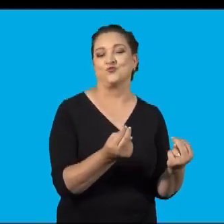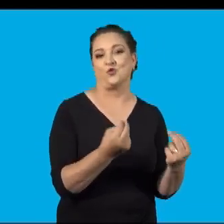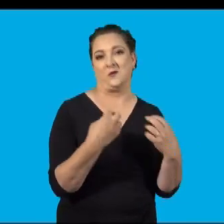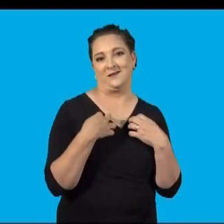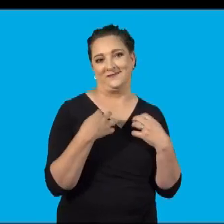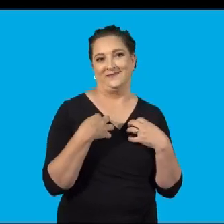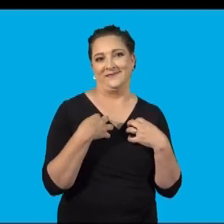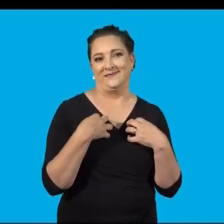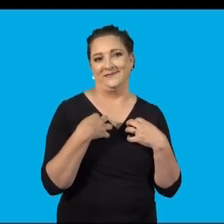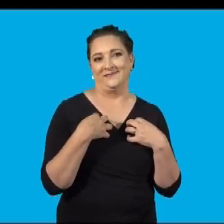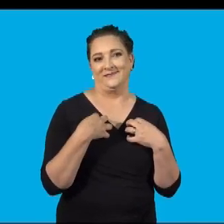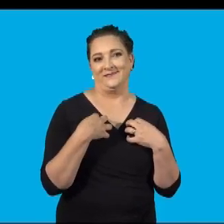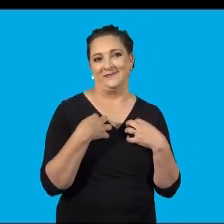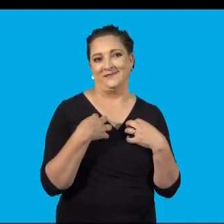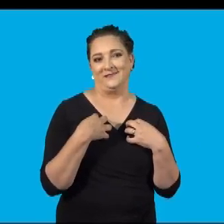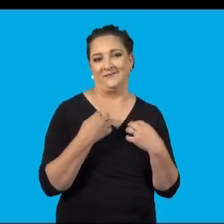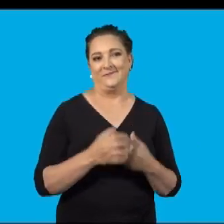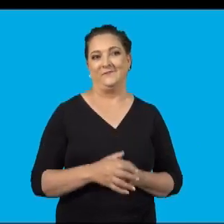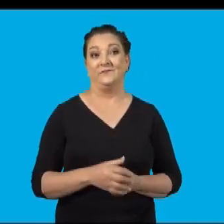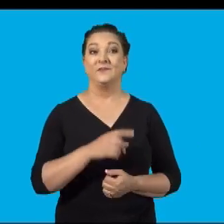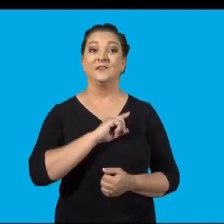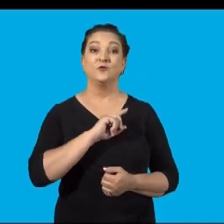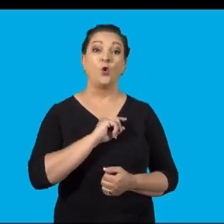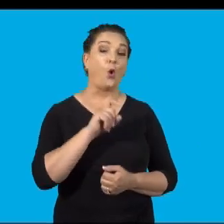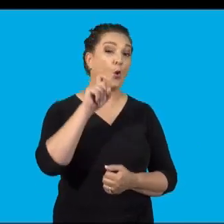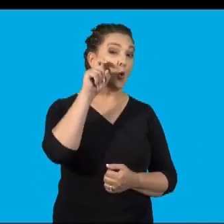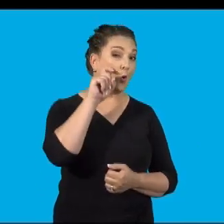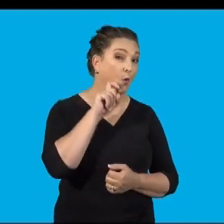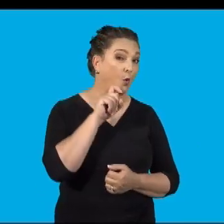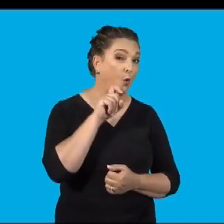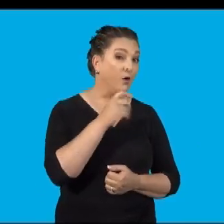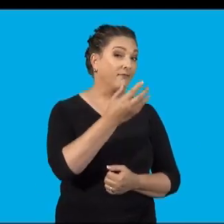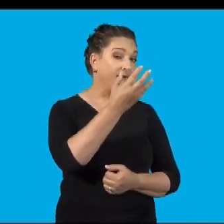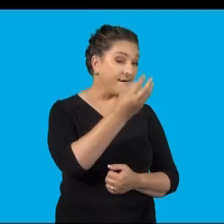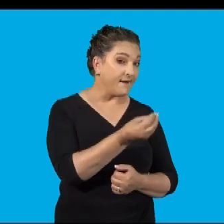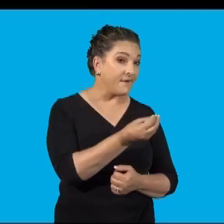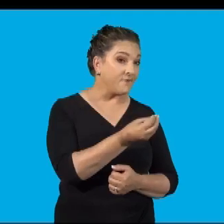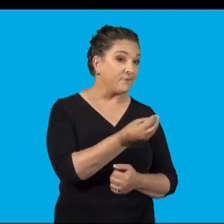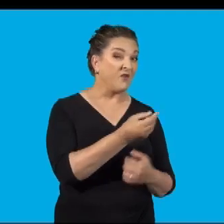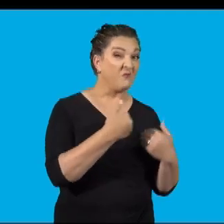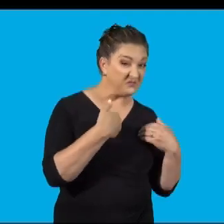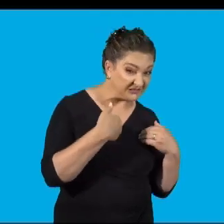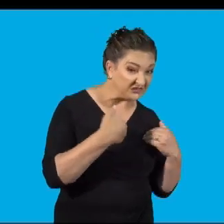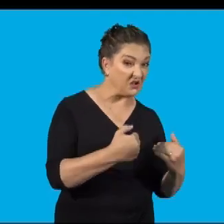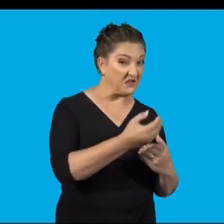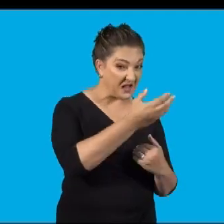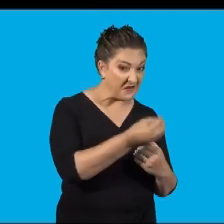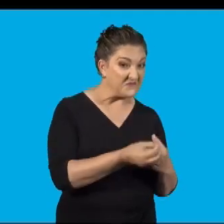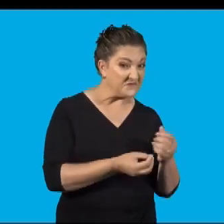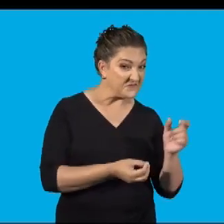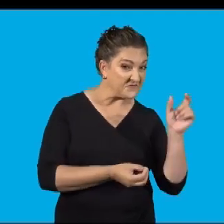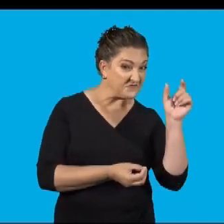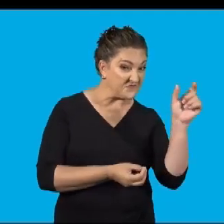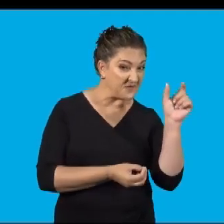must be having the old assets. The old is what I will be having right from the